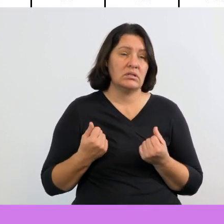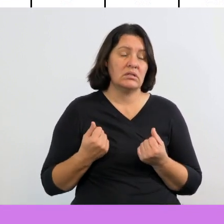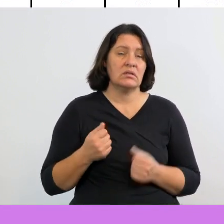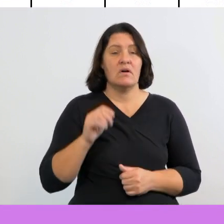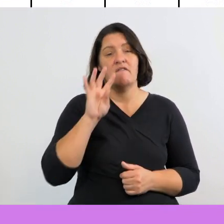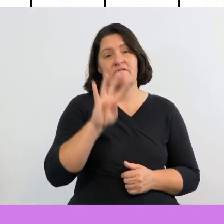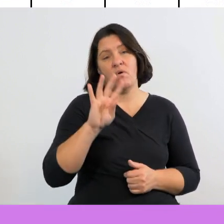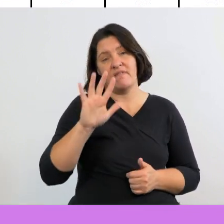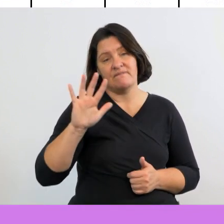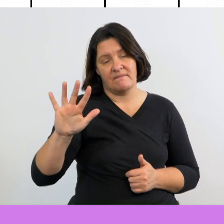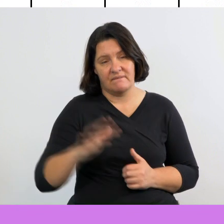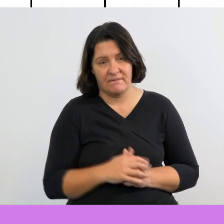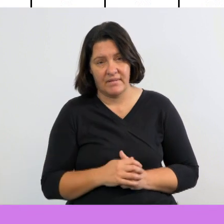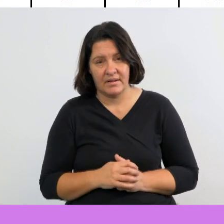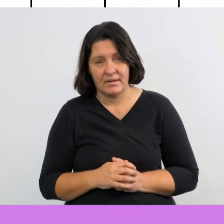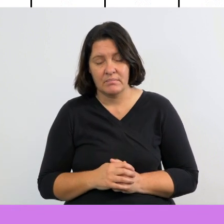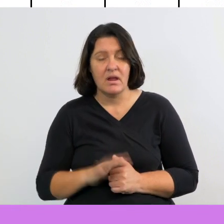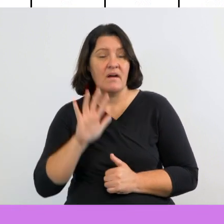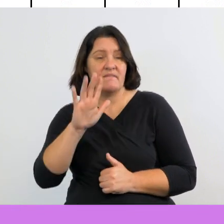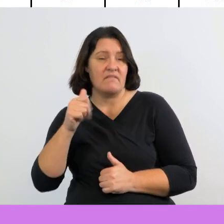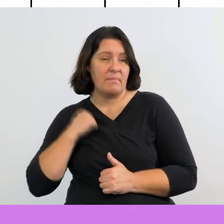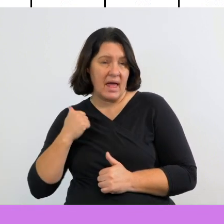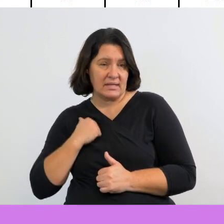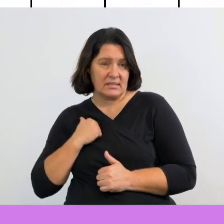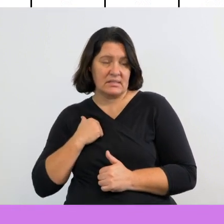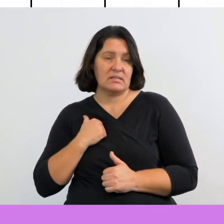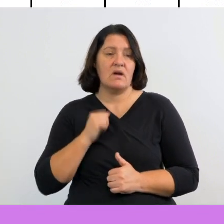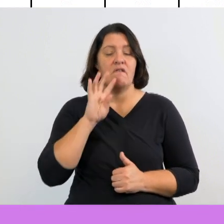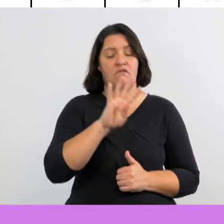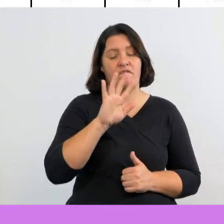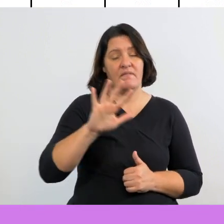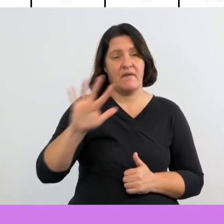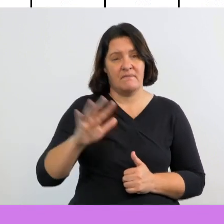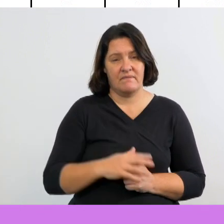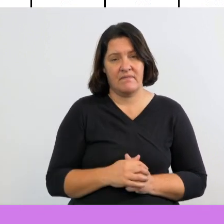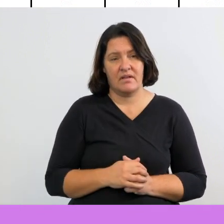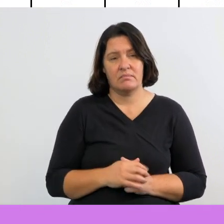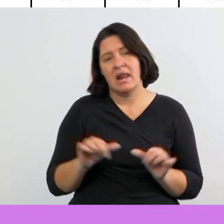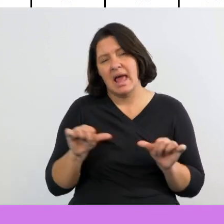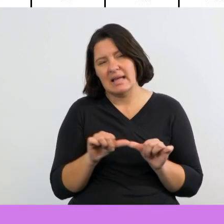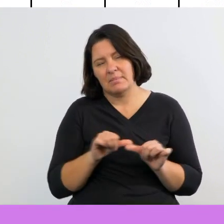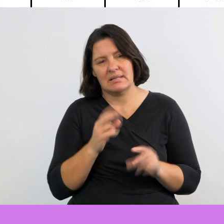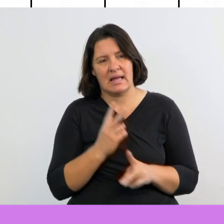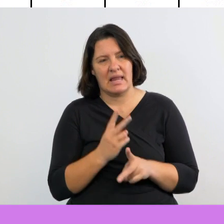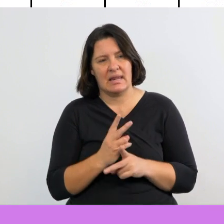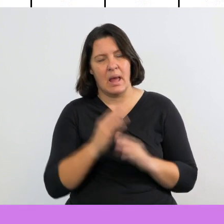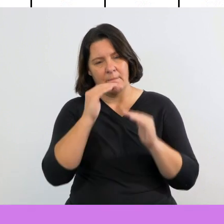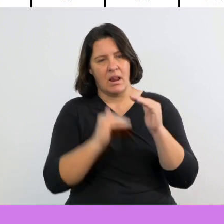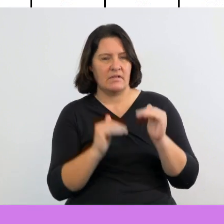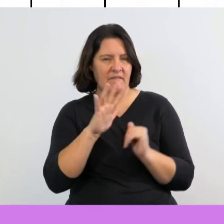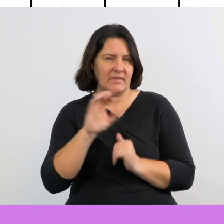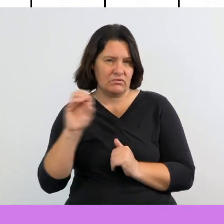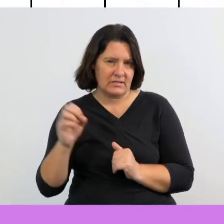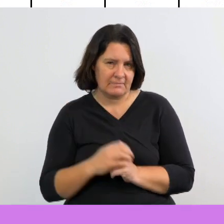cost 455. So yes, 5 bags, 455 will be, and I'm going to estimate again,